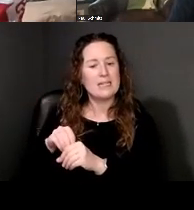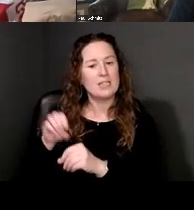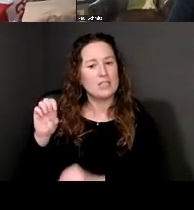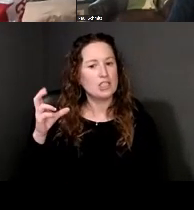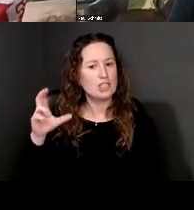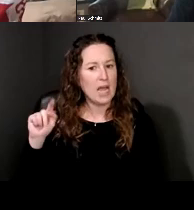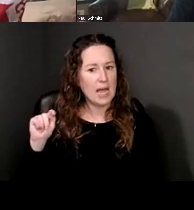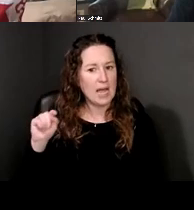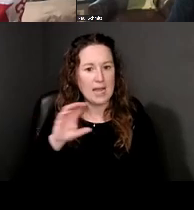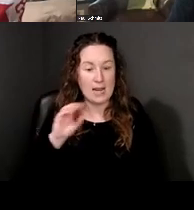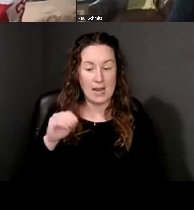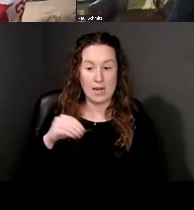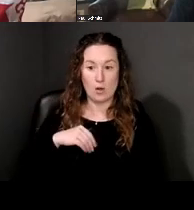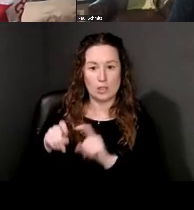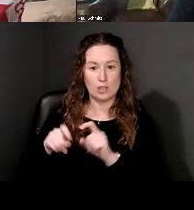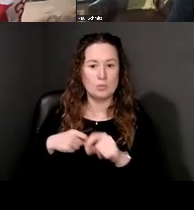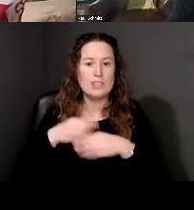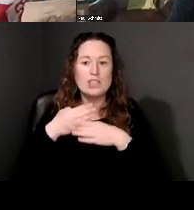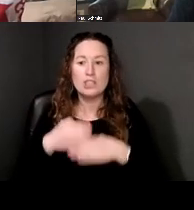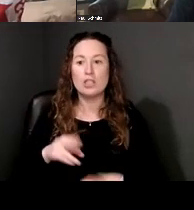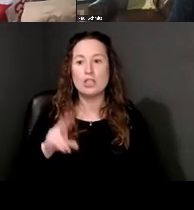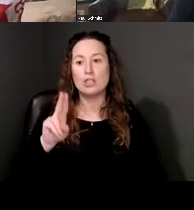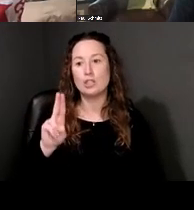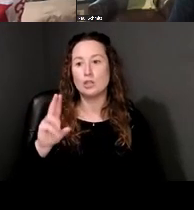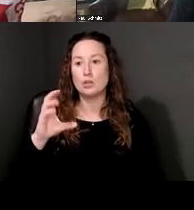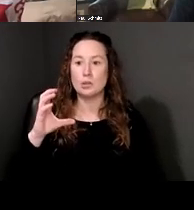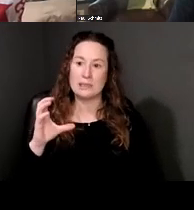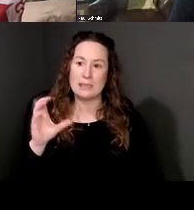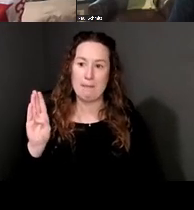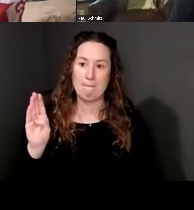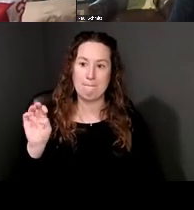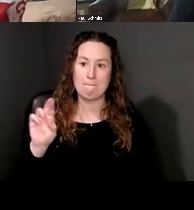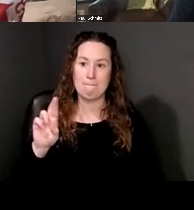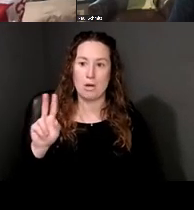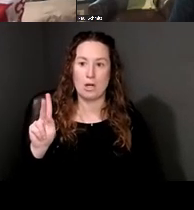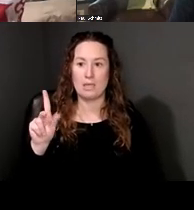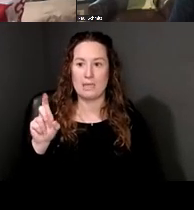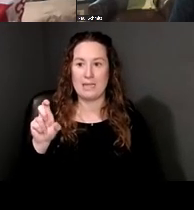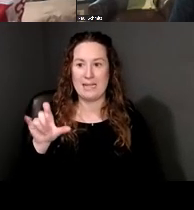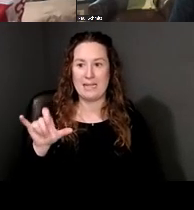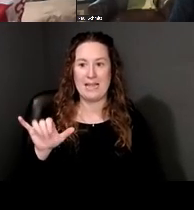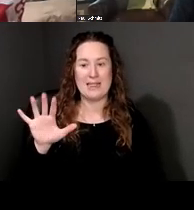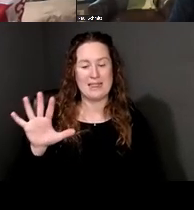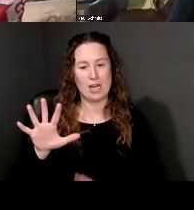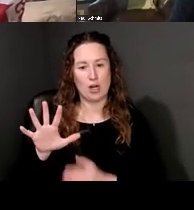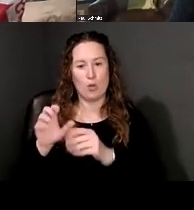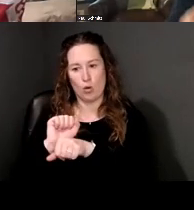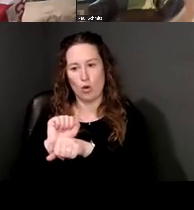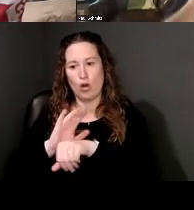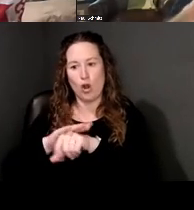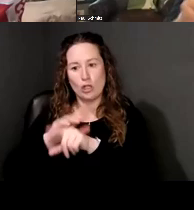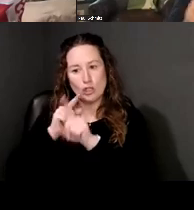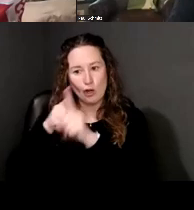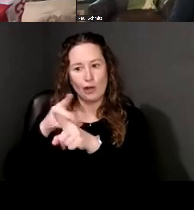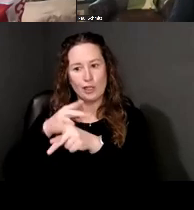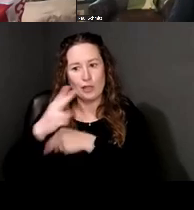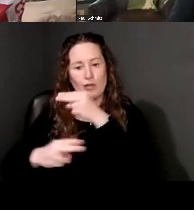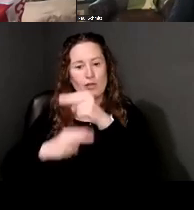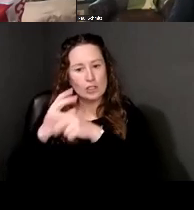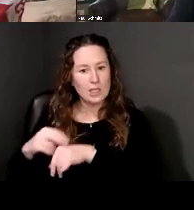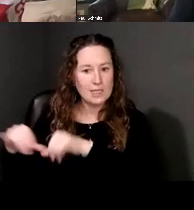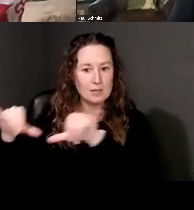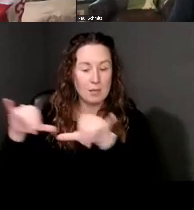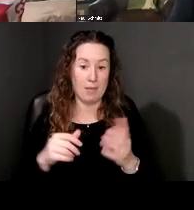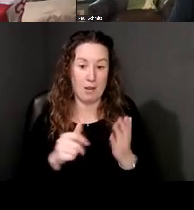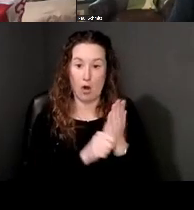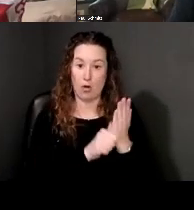the UC Berkeley's Othering and Belonging Institute's website on targeted universalism, but also the article many of